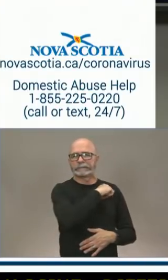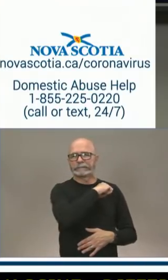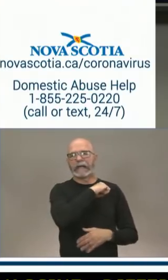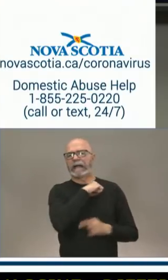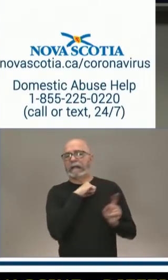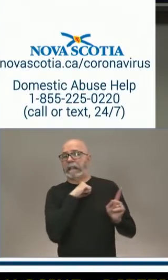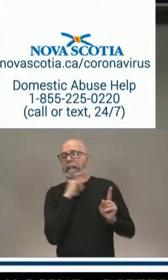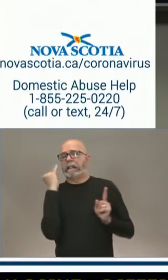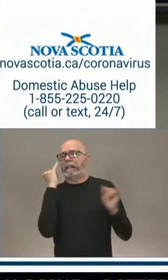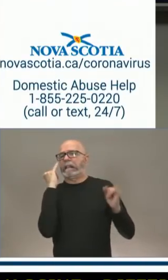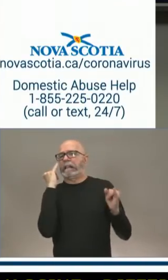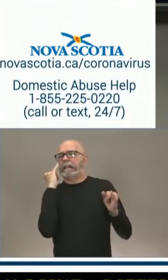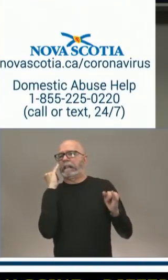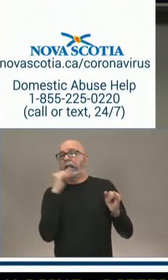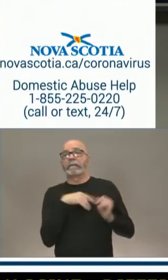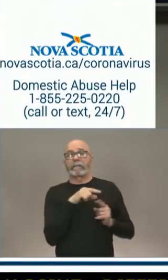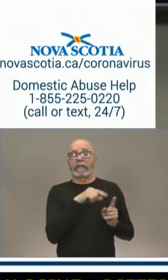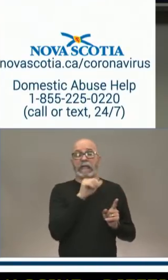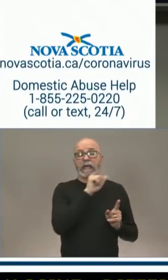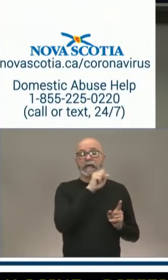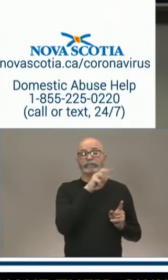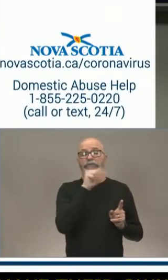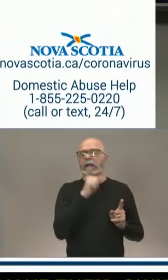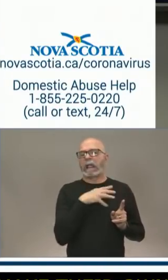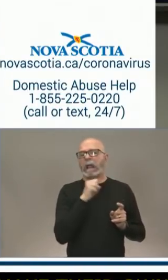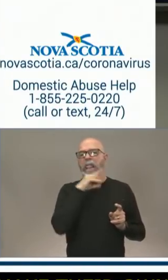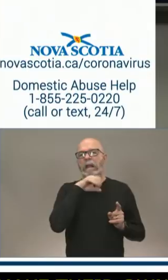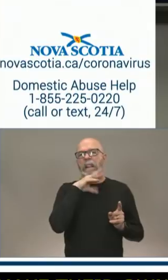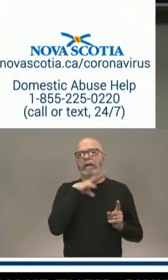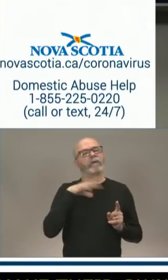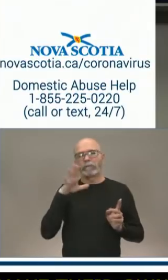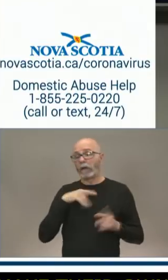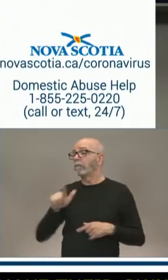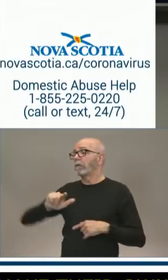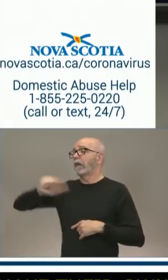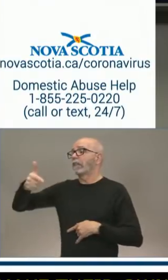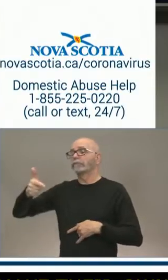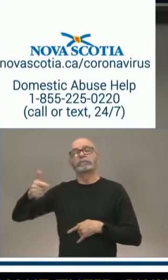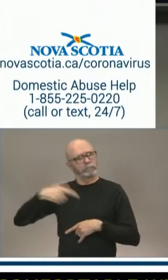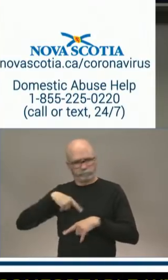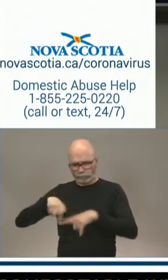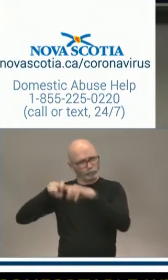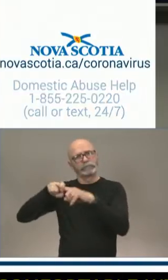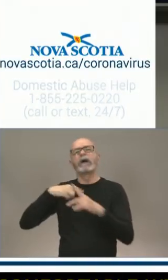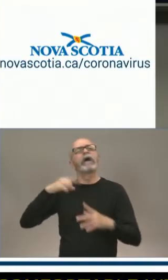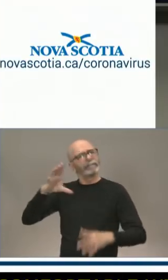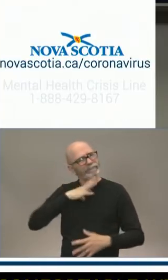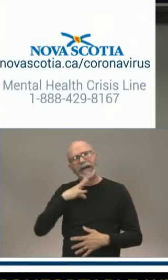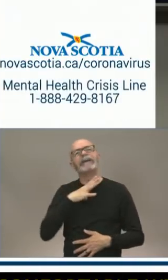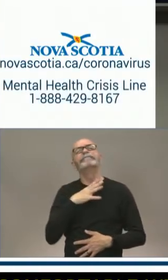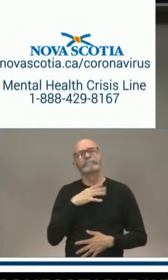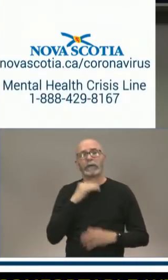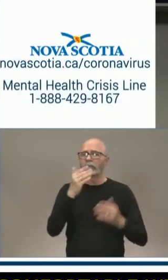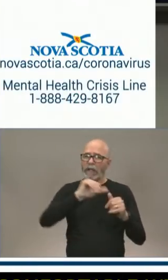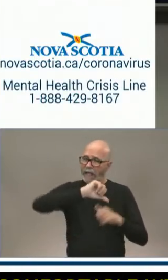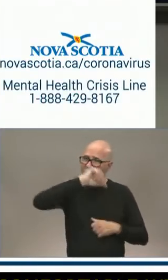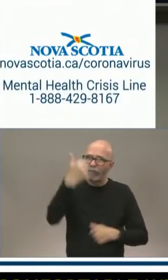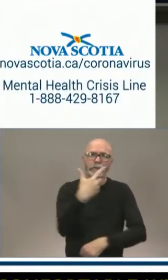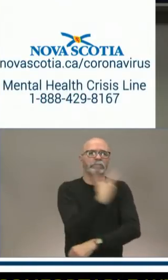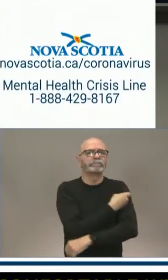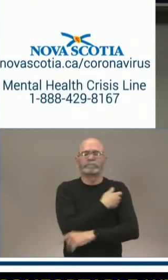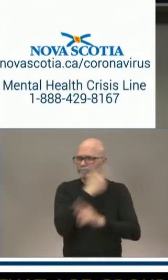they're in that age group, they'll have a choice to get that. If they choose not to, then they can still certainly be able to get the other vaccines. It just may be